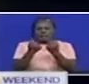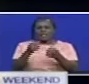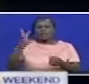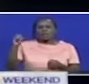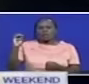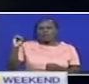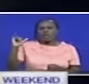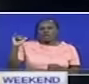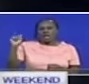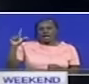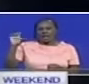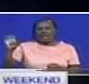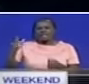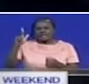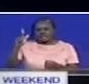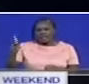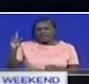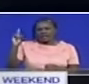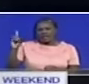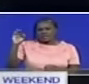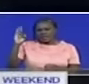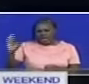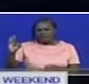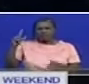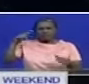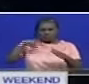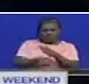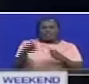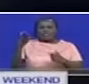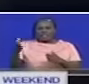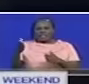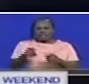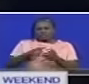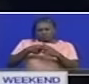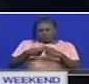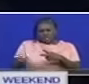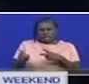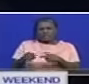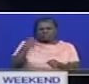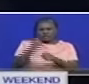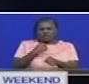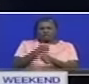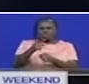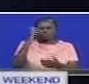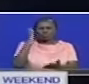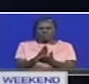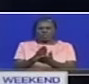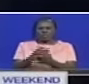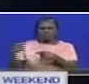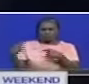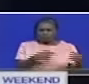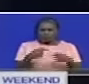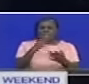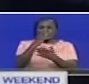Kenya Defense Forces arrived there to begin their operation aimed at ending the 10-day inter-ethnic conflict. A section of the residents